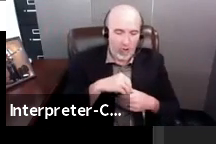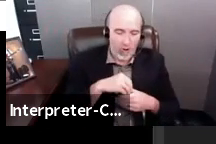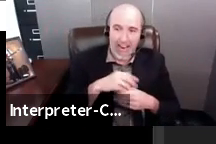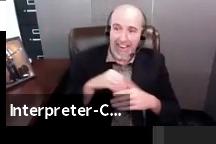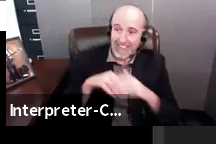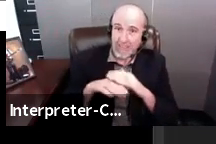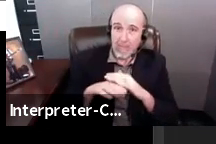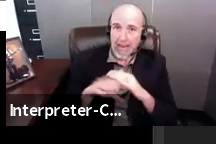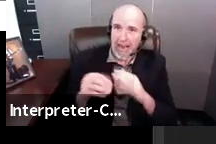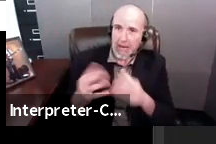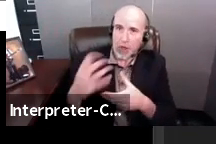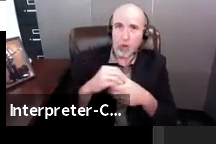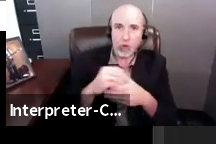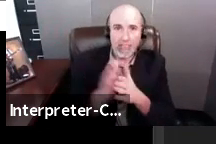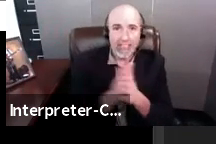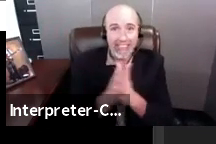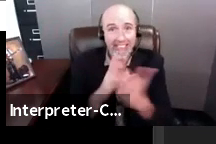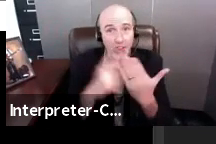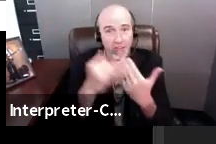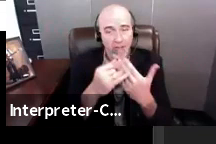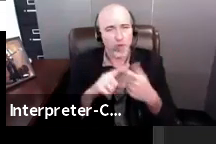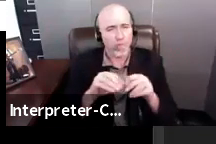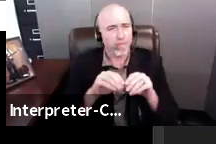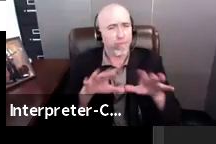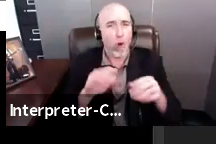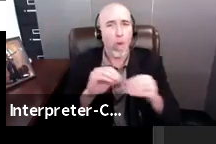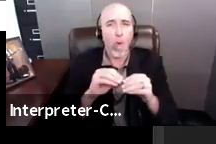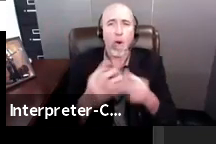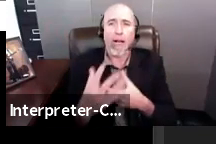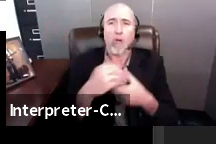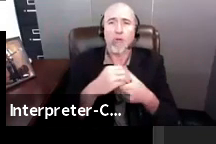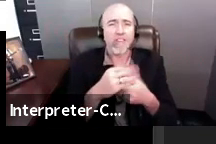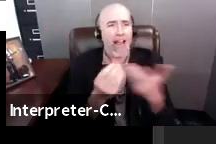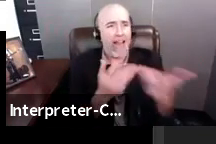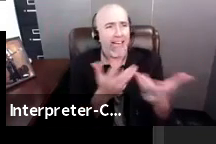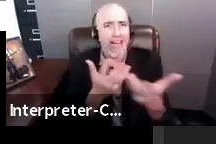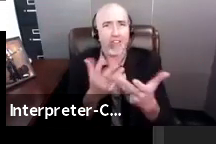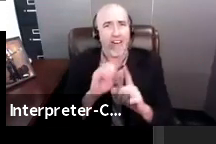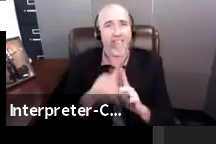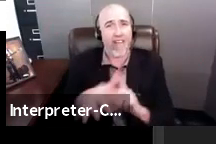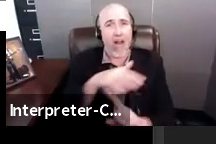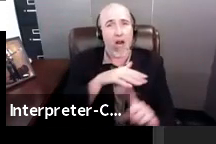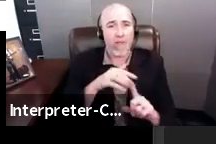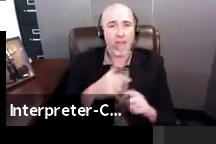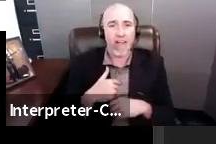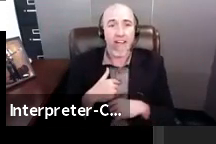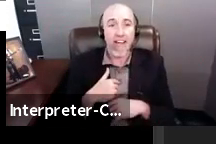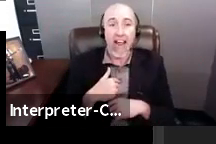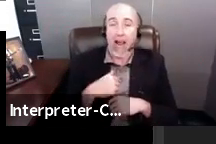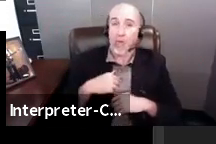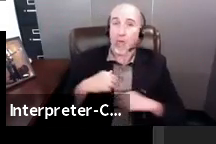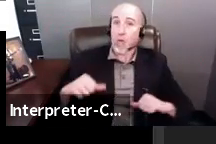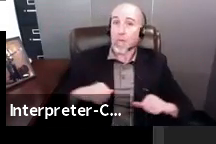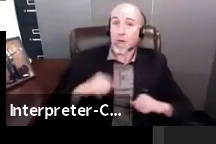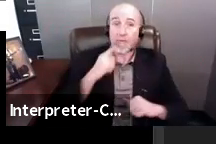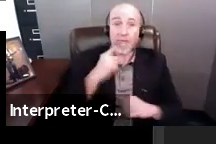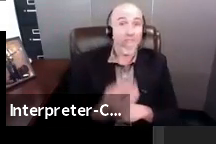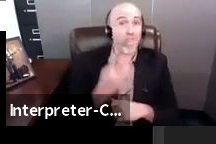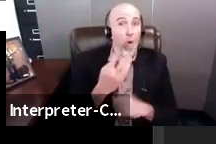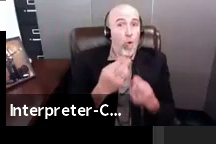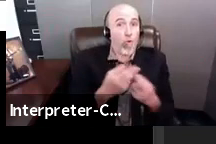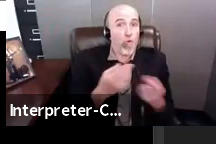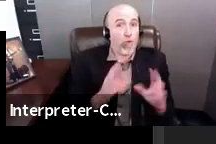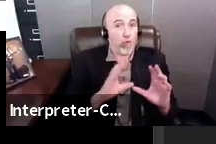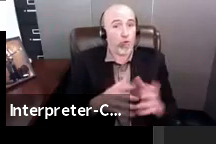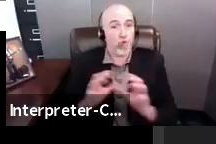inclusion initiative was launched to create a more inclusive and engaging environment. And we boast 4 employee resource groups supporting